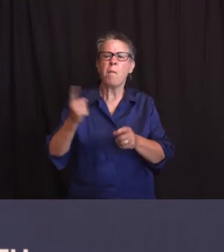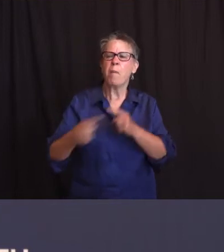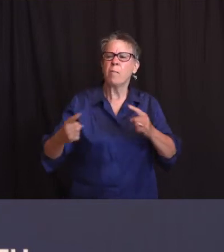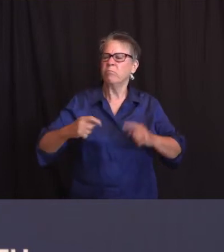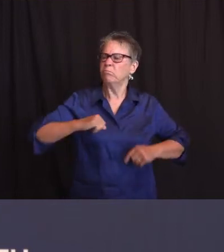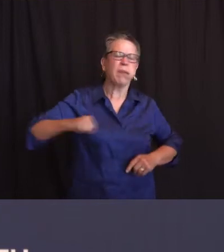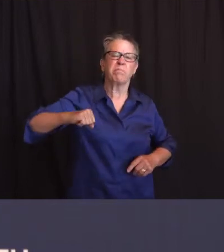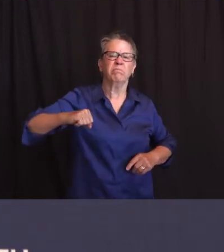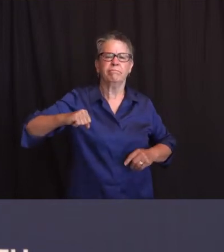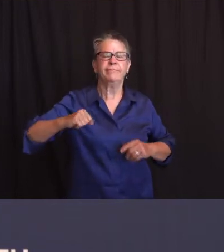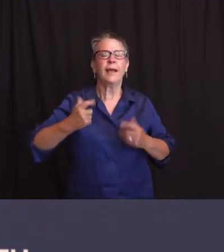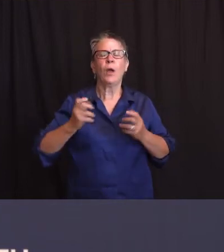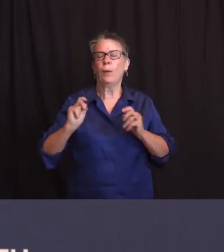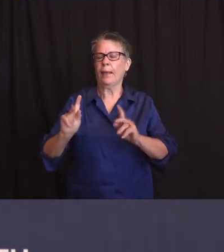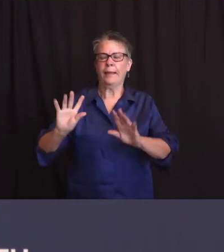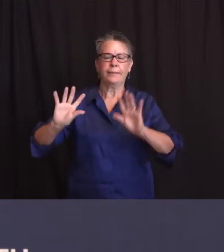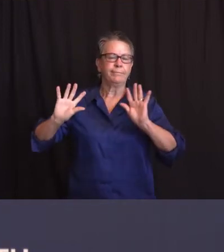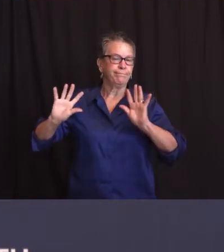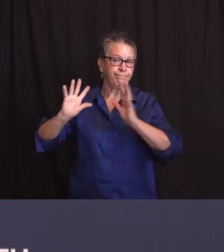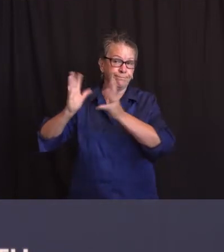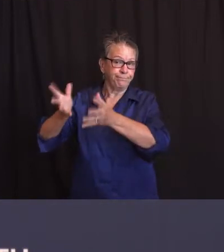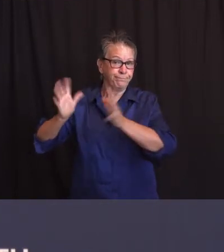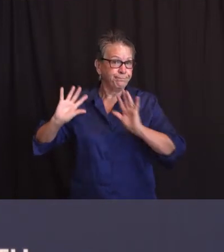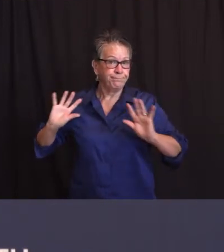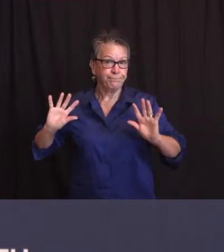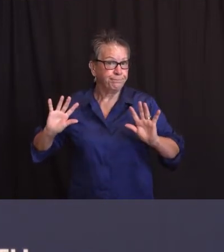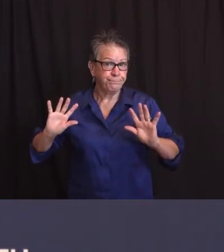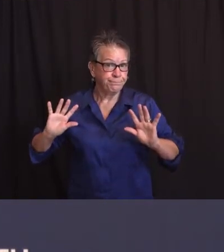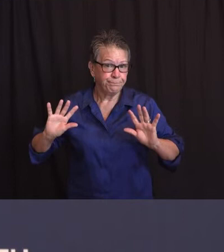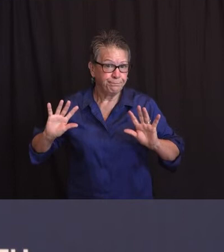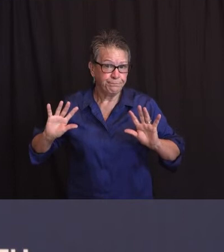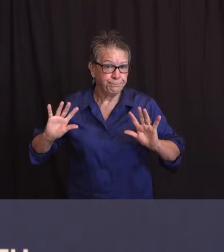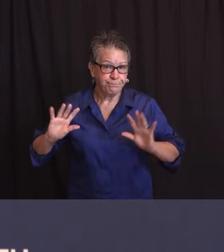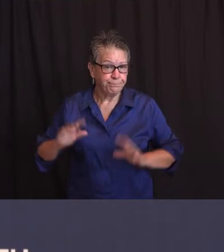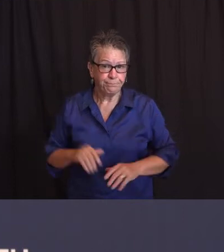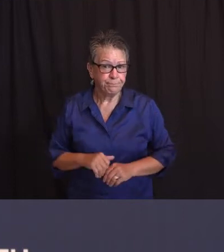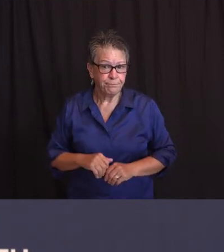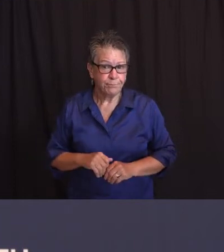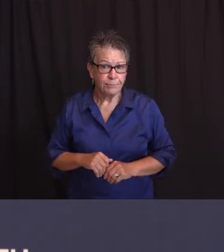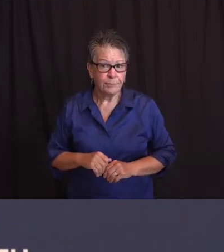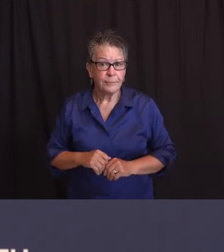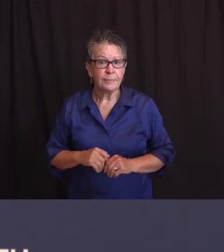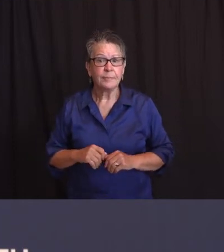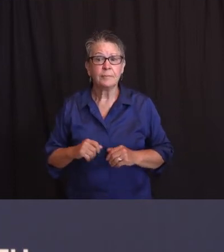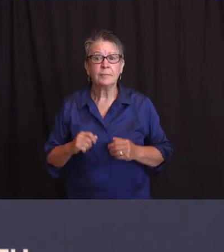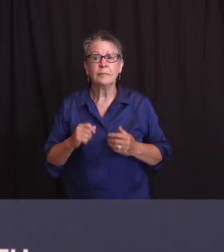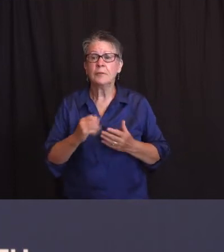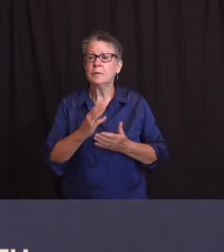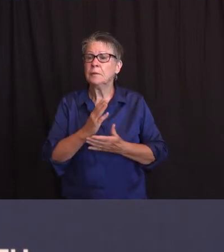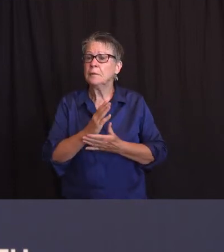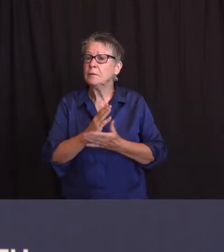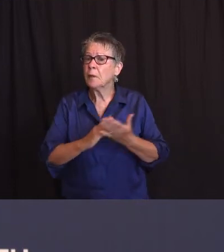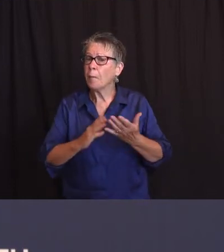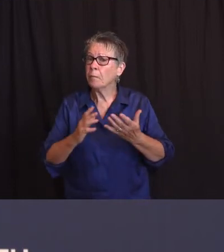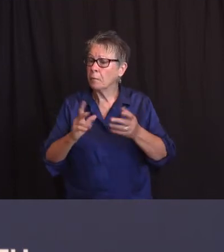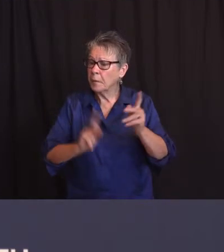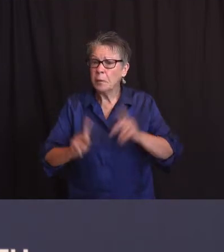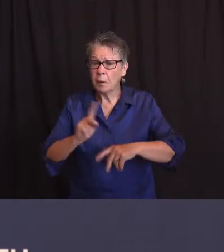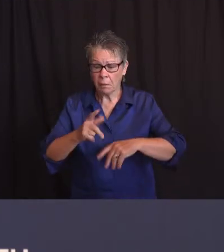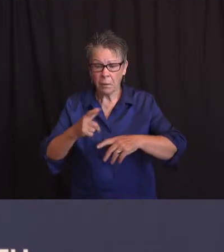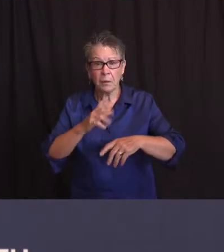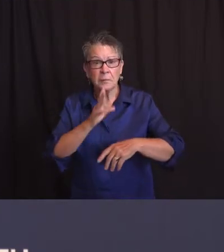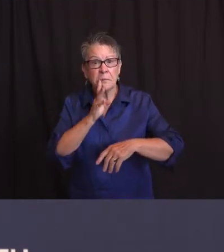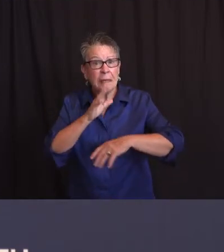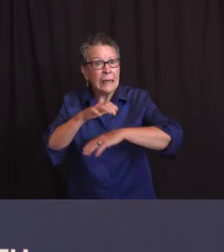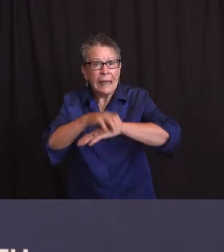we agree with them or not. But there's another block that don't speak English. They think it costs money. They think their immigration status will